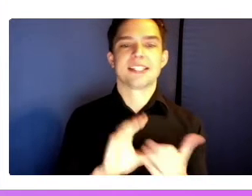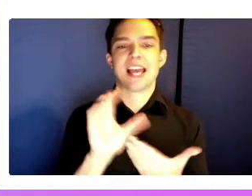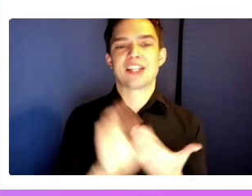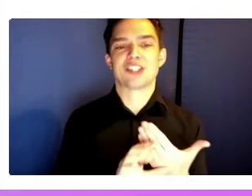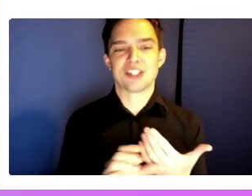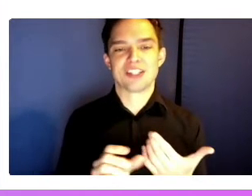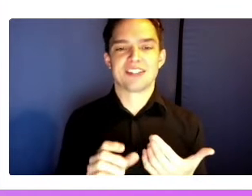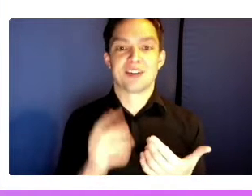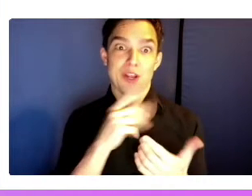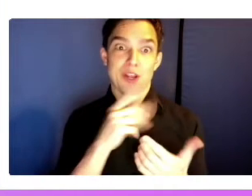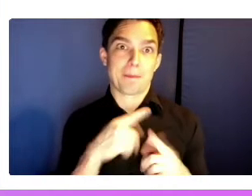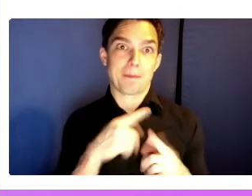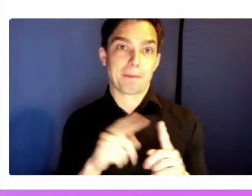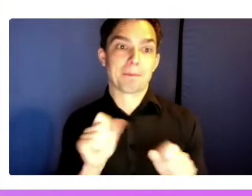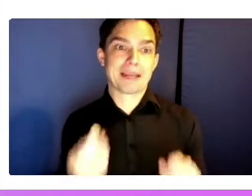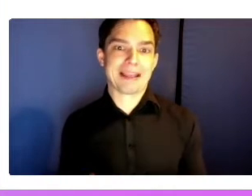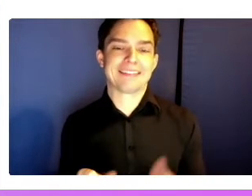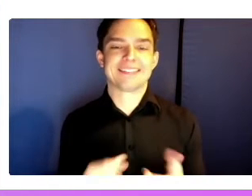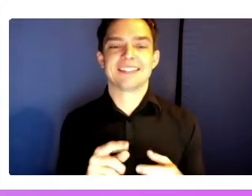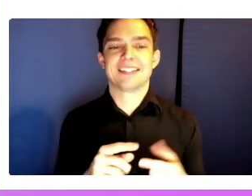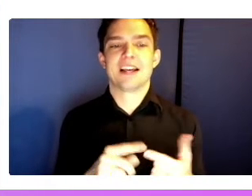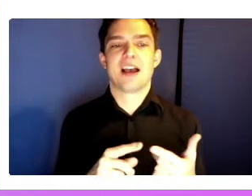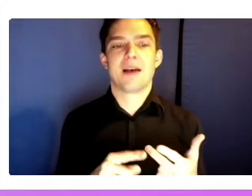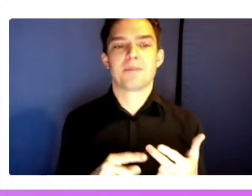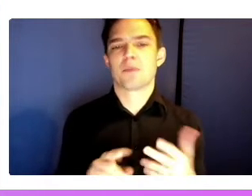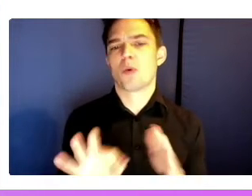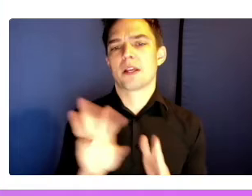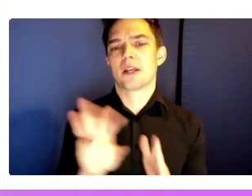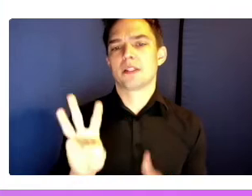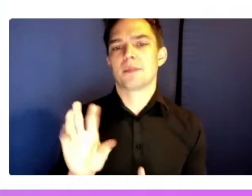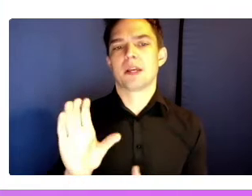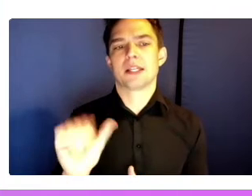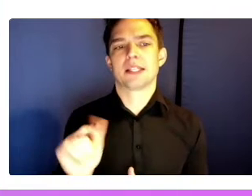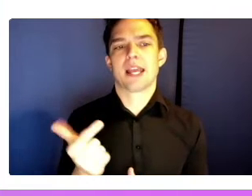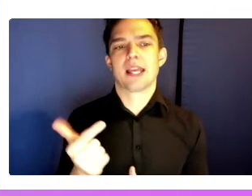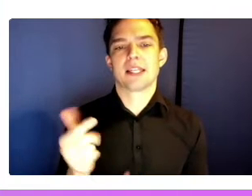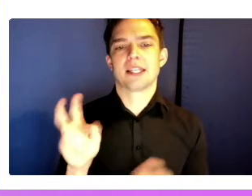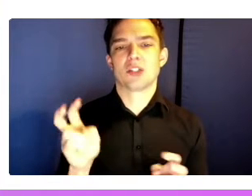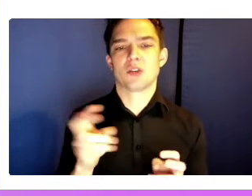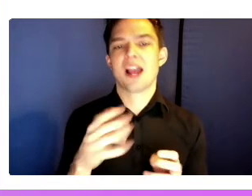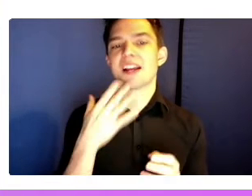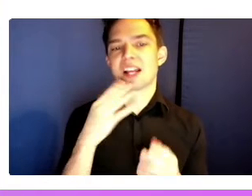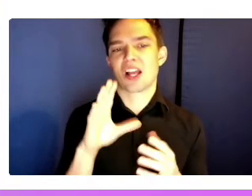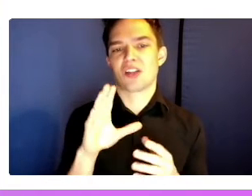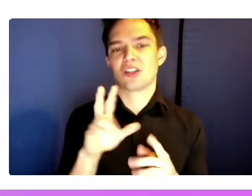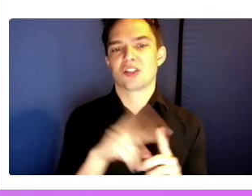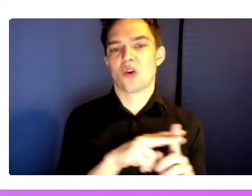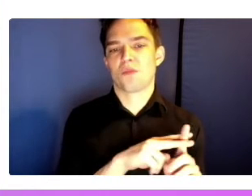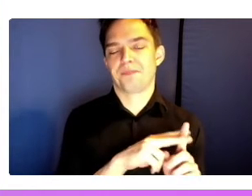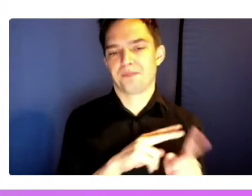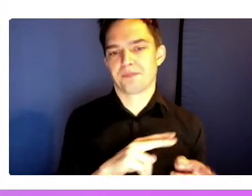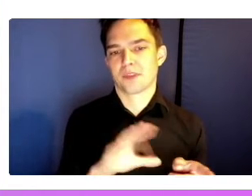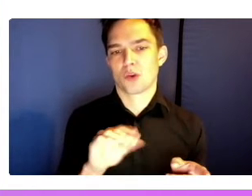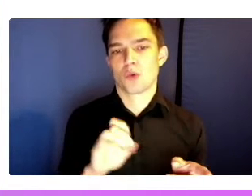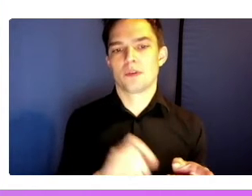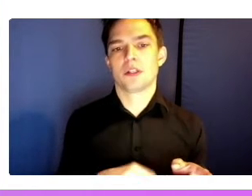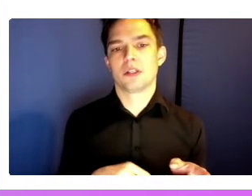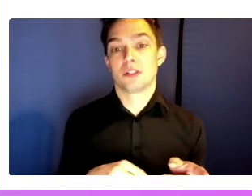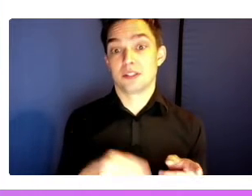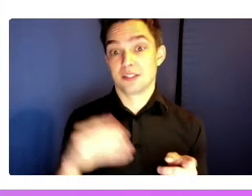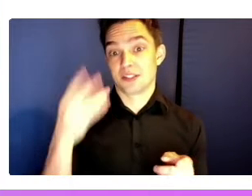can. But let's go by WCAG issue. And you can see I color coded them, but we start seeing like